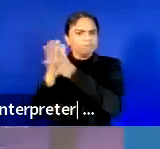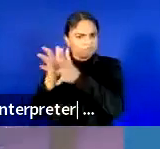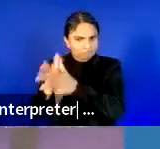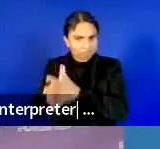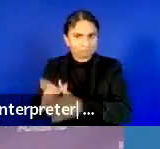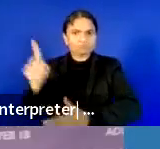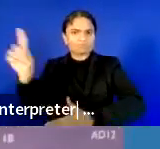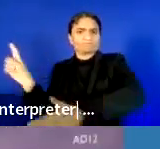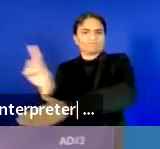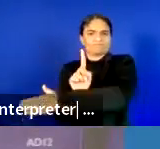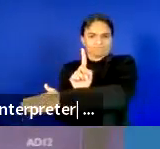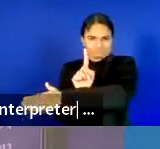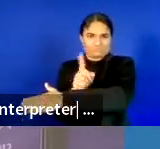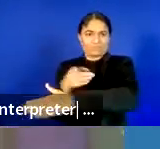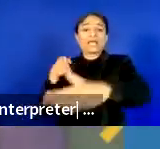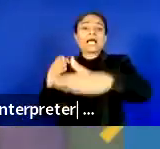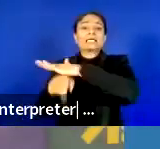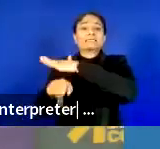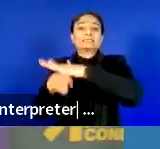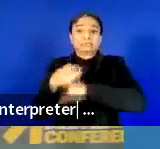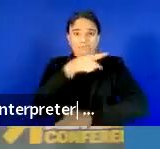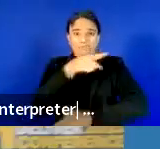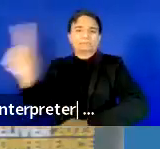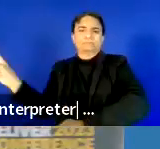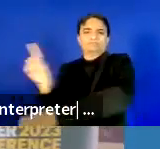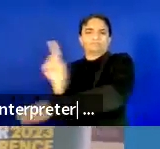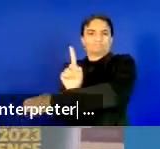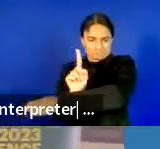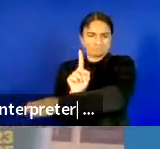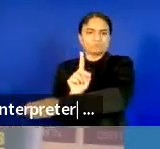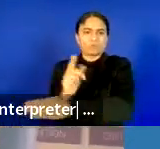in the conference. So